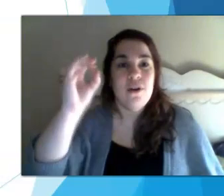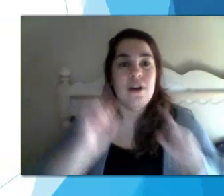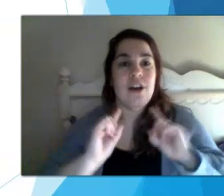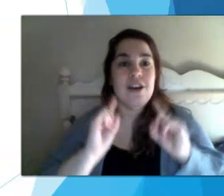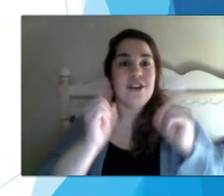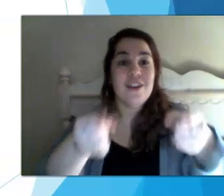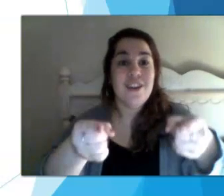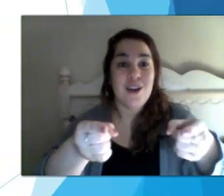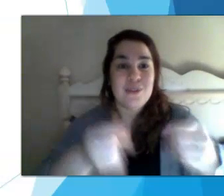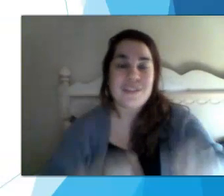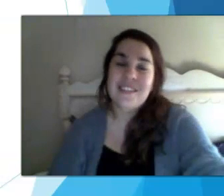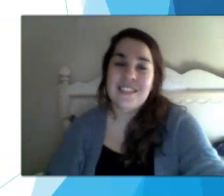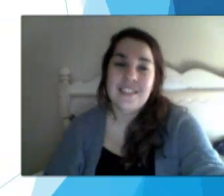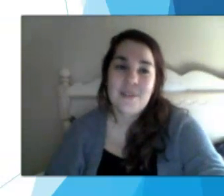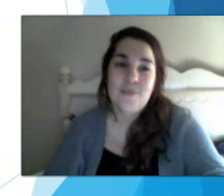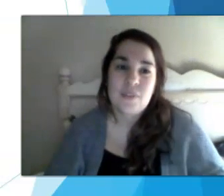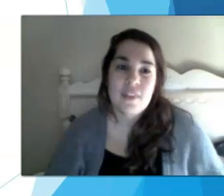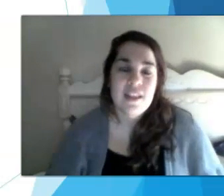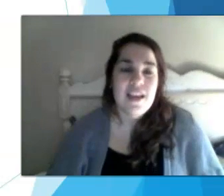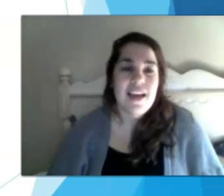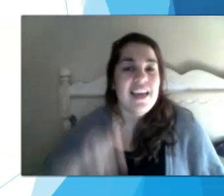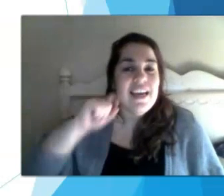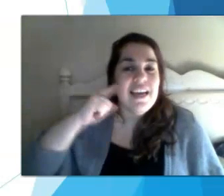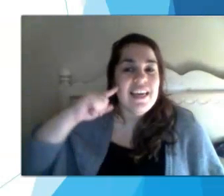G-O. Go.